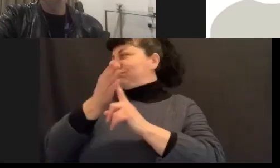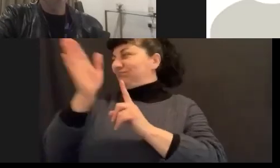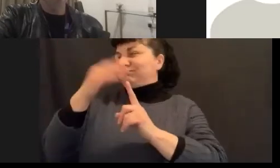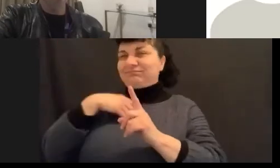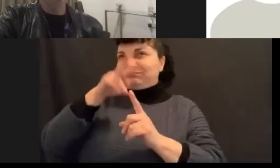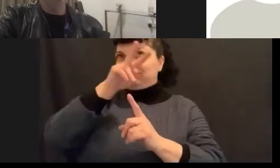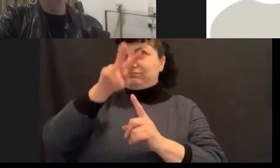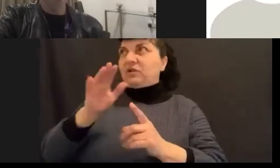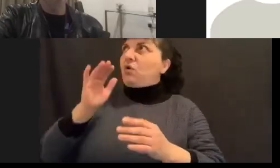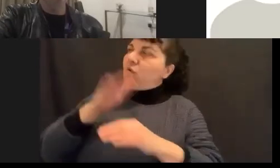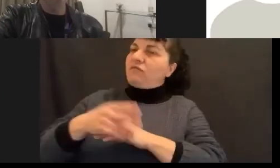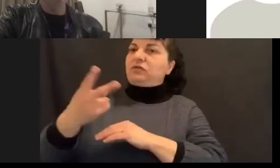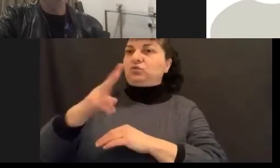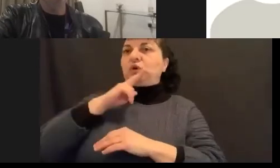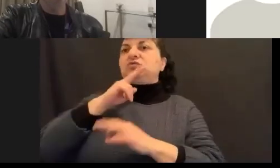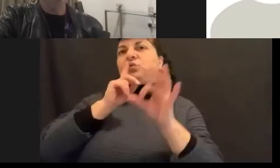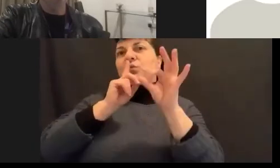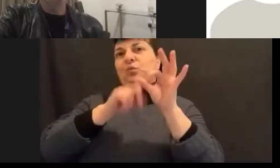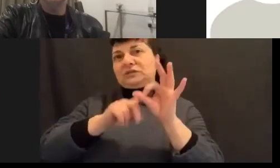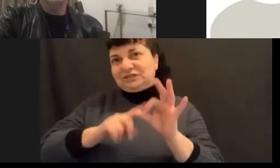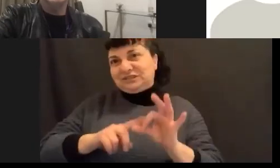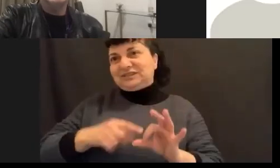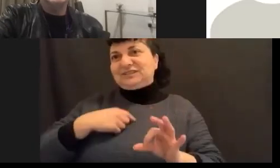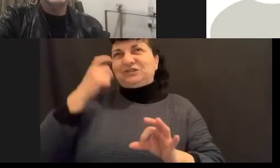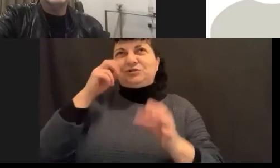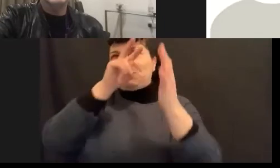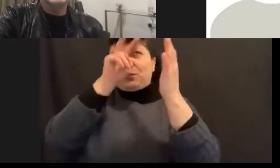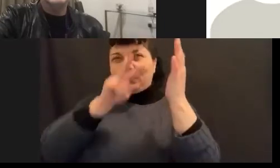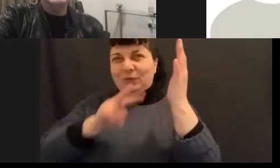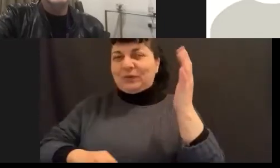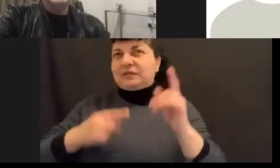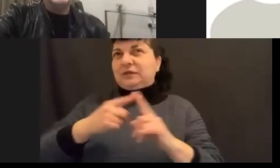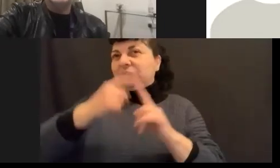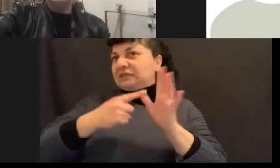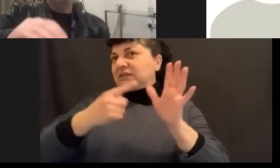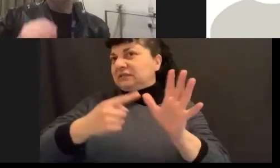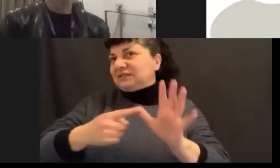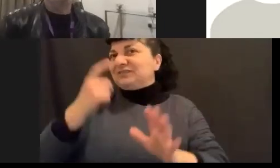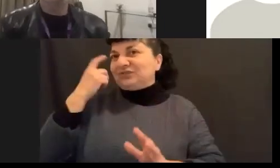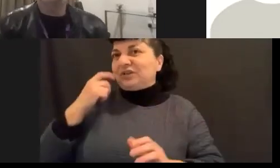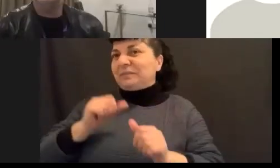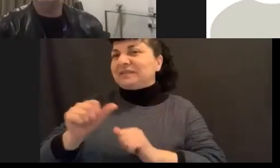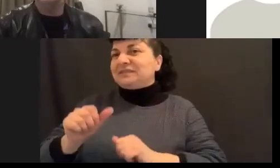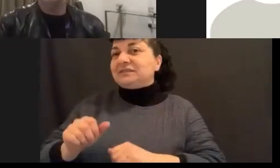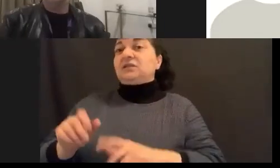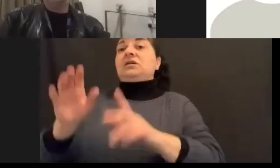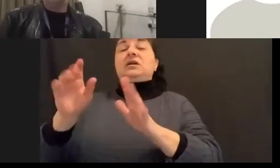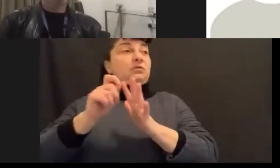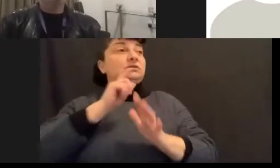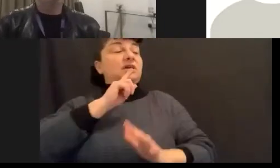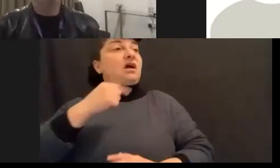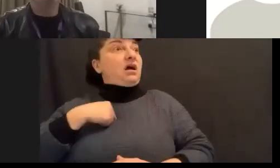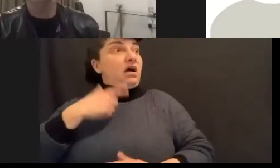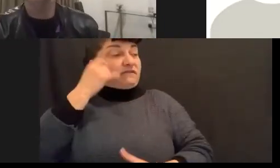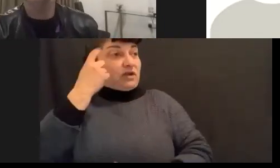over 200 questions and areas that we're trying to quickly scan and answer as best as we can. I've just seen one that's a recurring theme